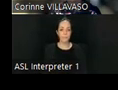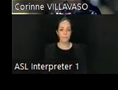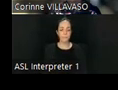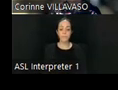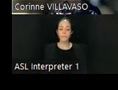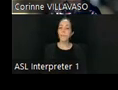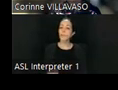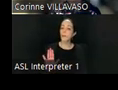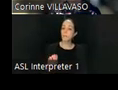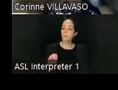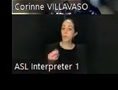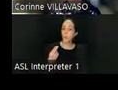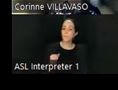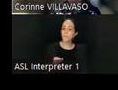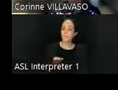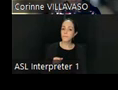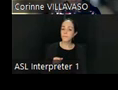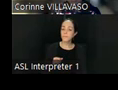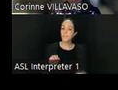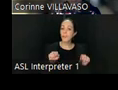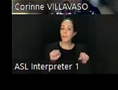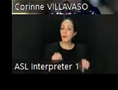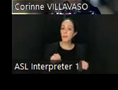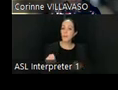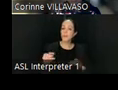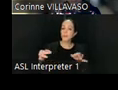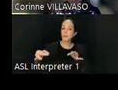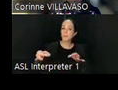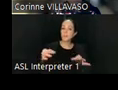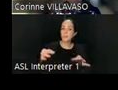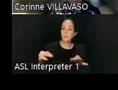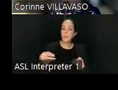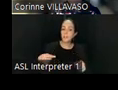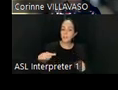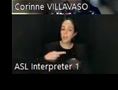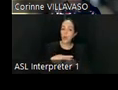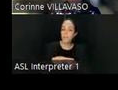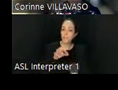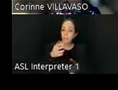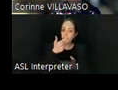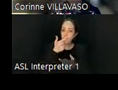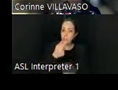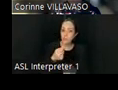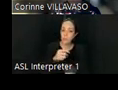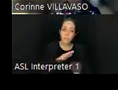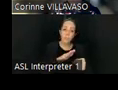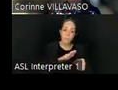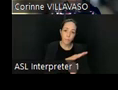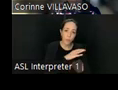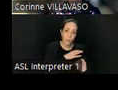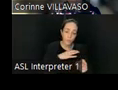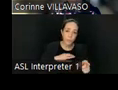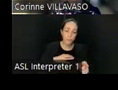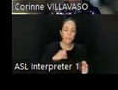Oh, and sorry, the potential of defining conflict of interest as a full commission as well. Or whether that fits in as its